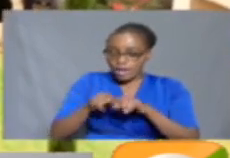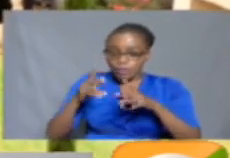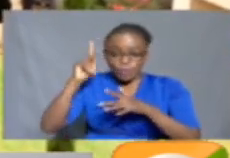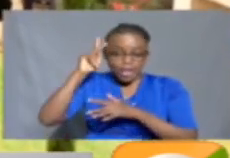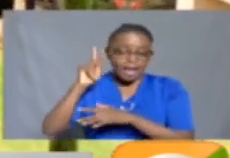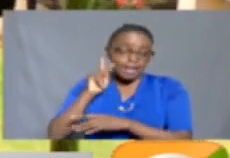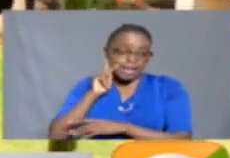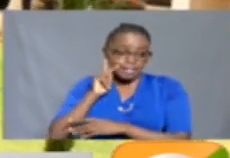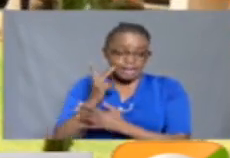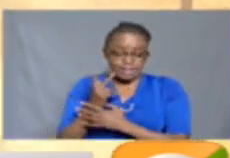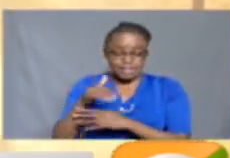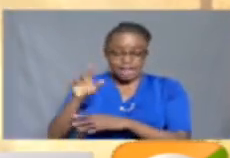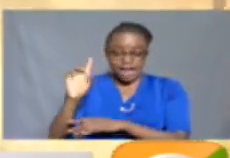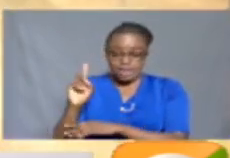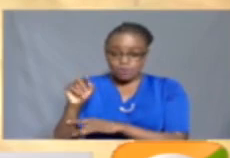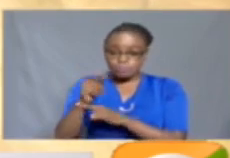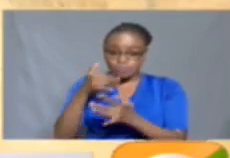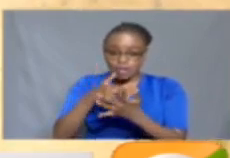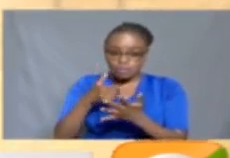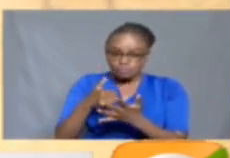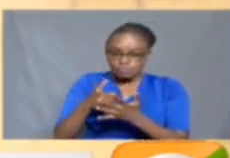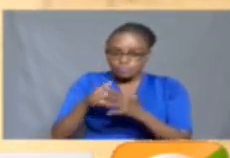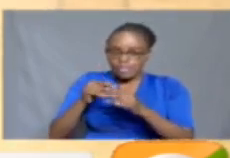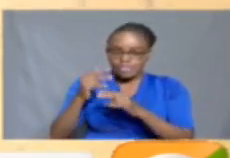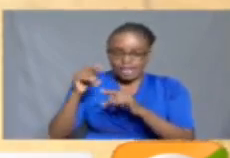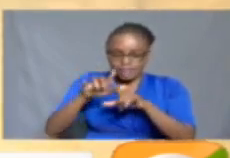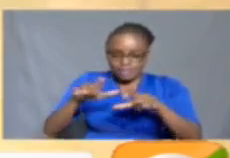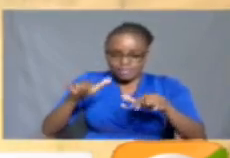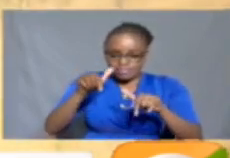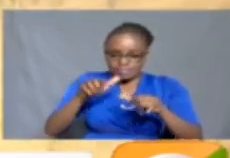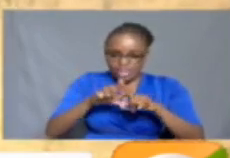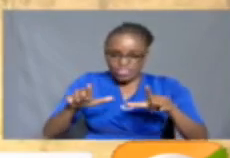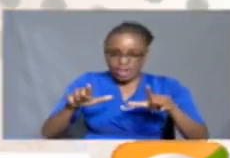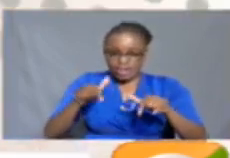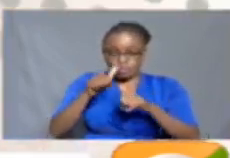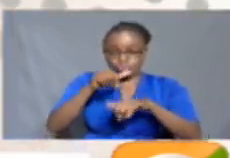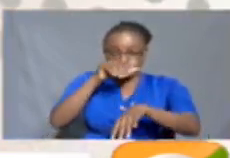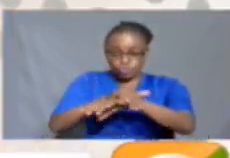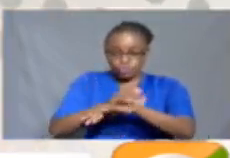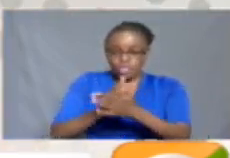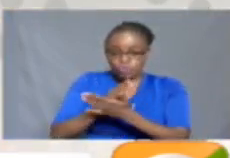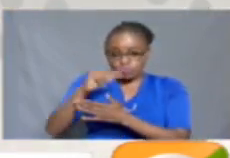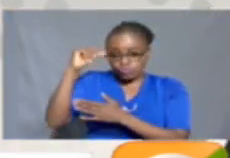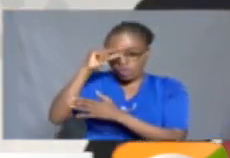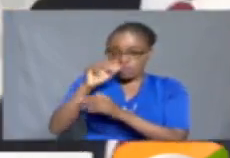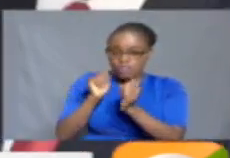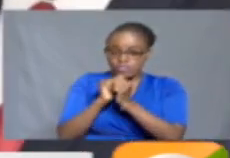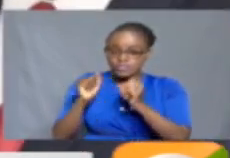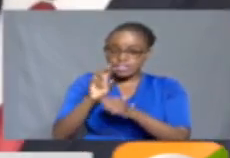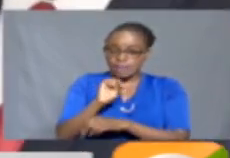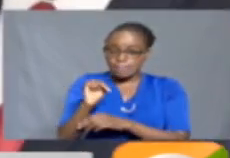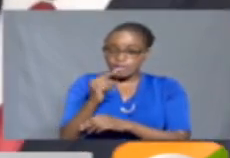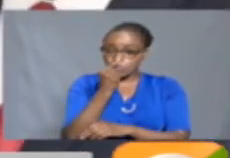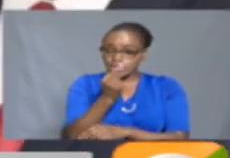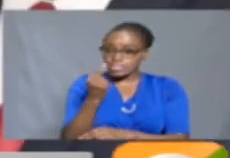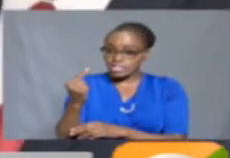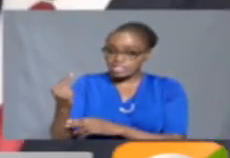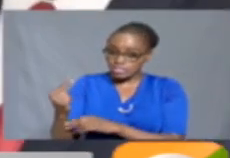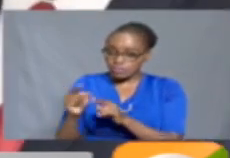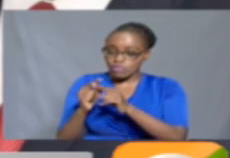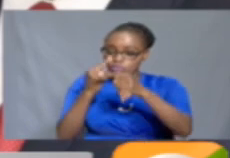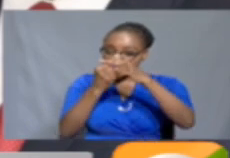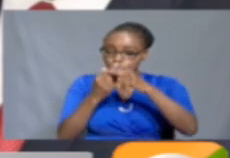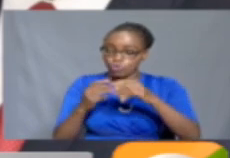Karen, Nairobi. They are part of 6 parcels that are said to have been acquired by the governor at a price of 15 million shillings each, totaling to